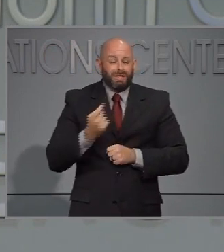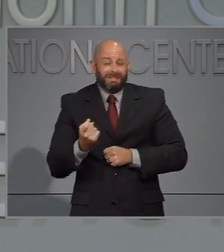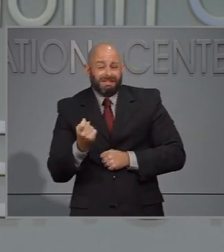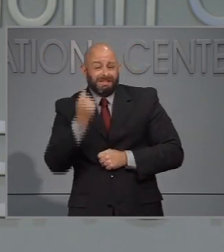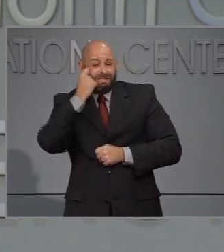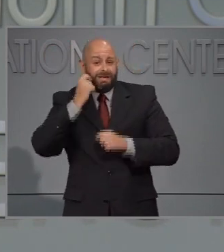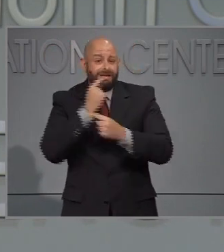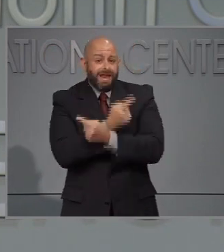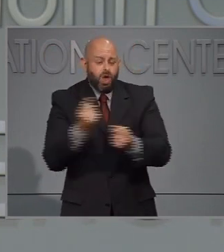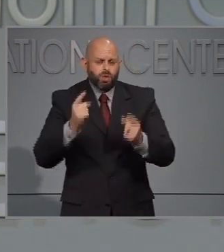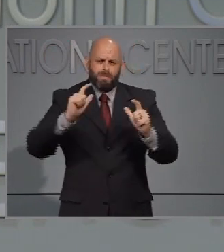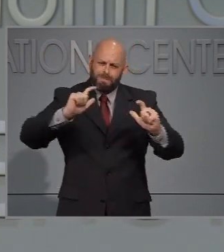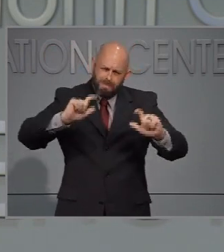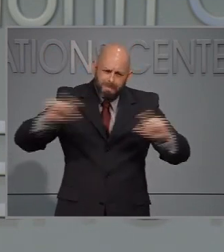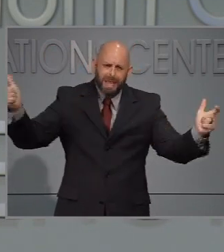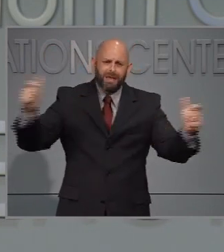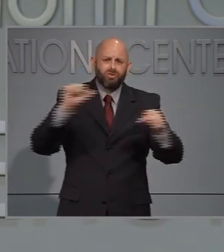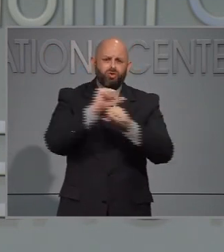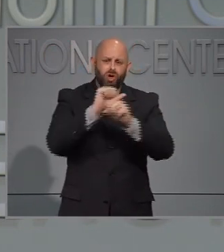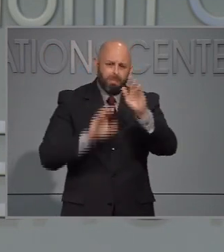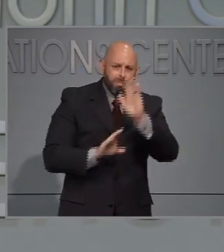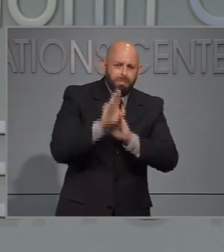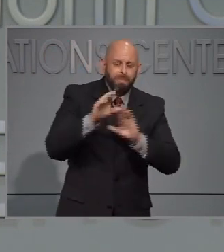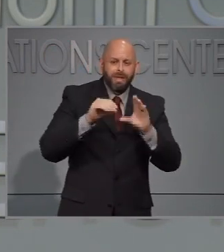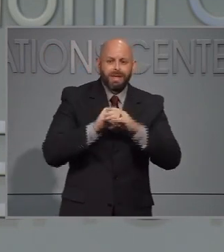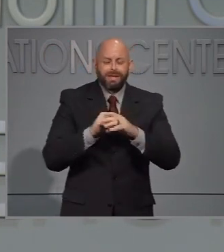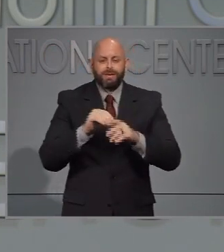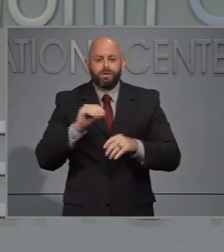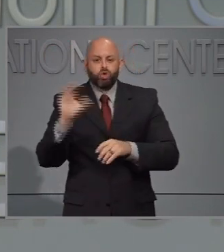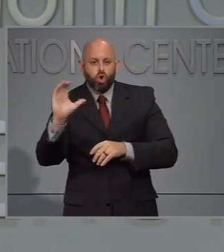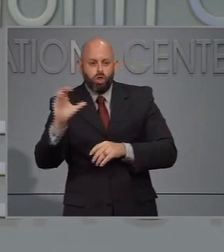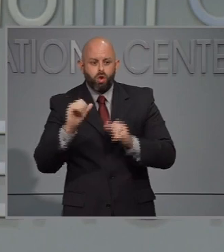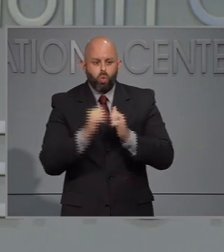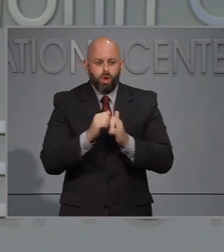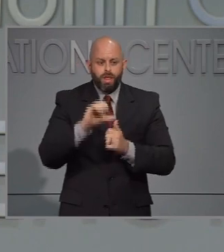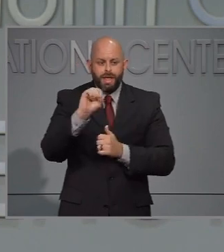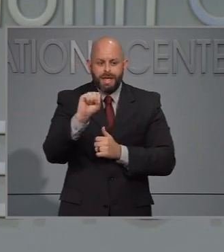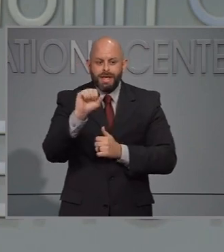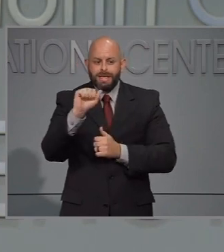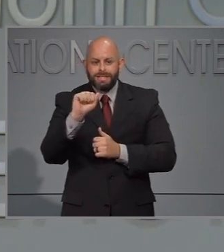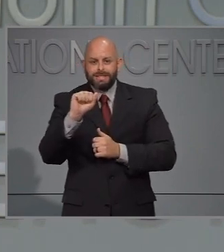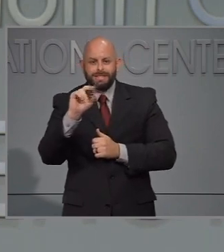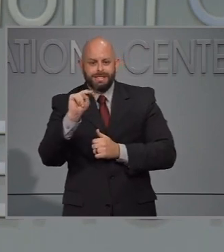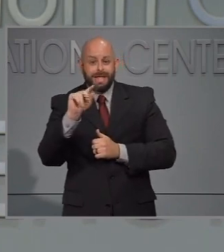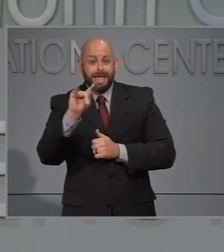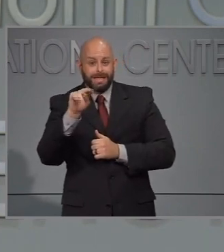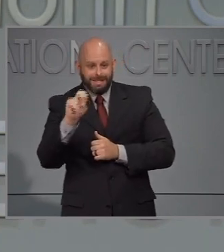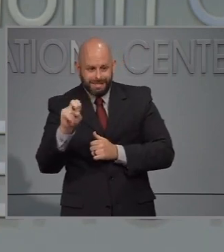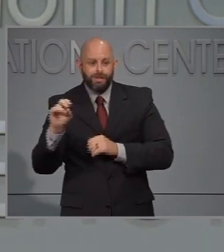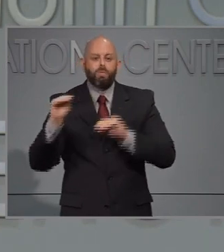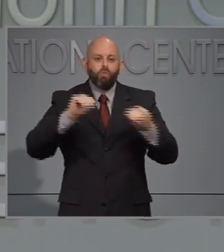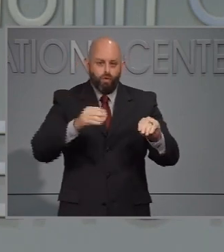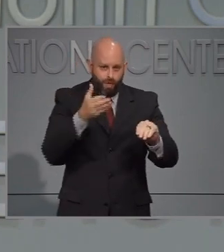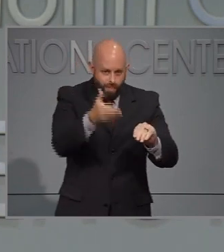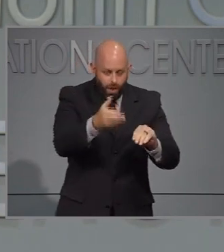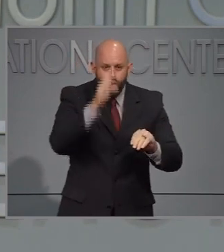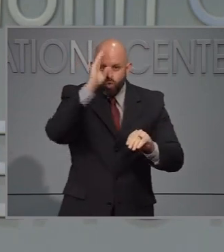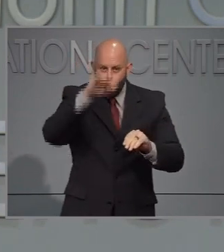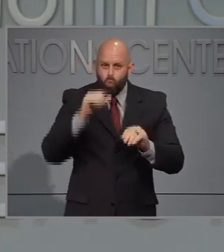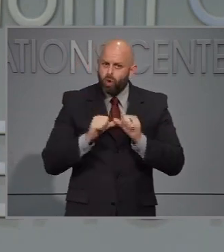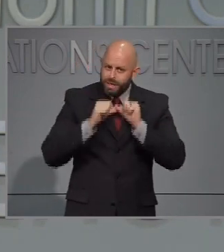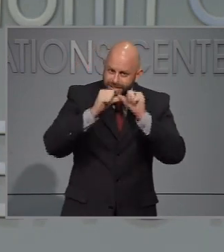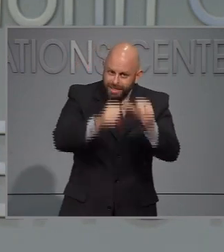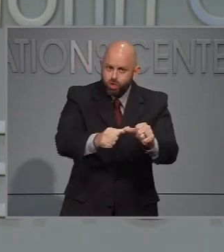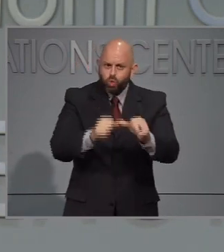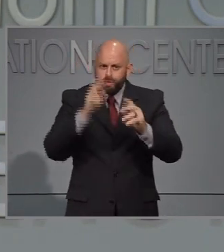in Charlotte with Centene moving there. So we know that there are going to continue to be jobs